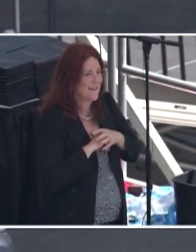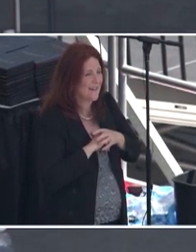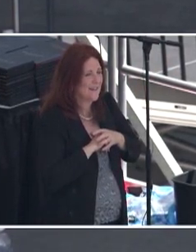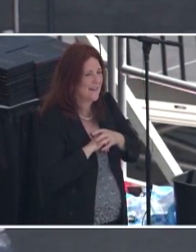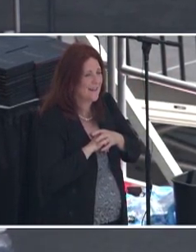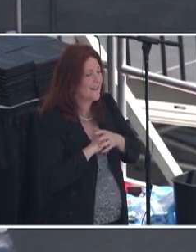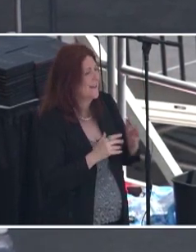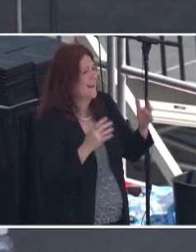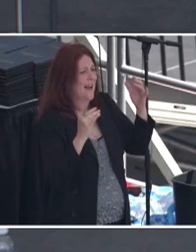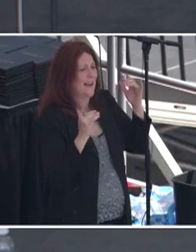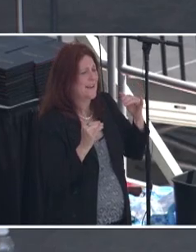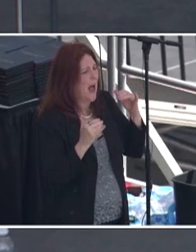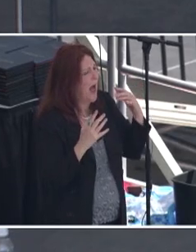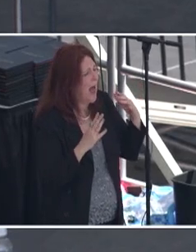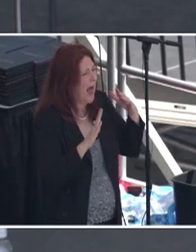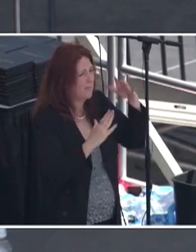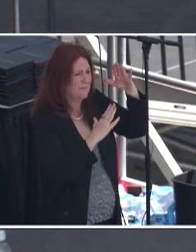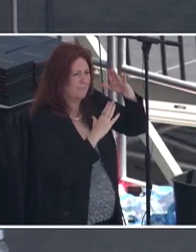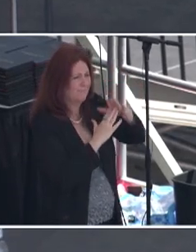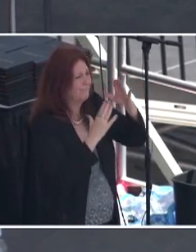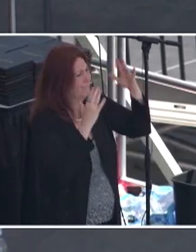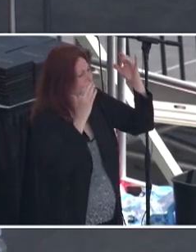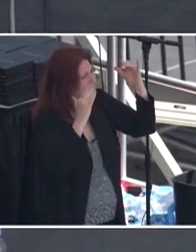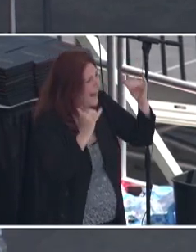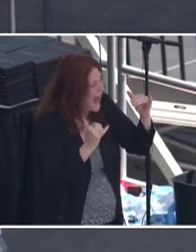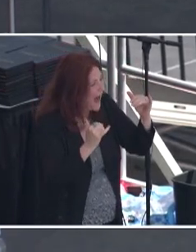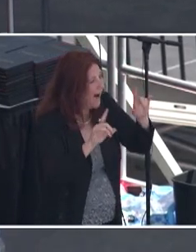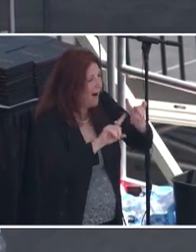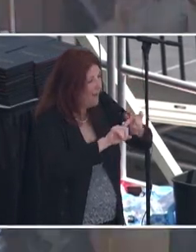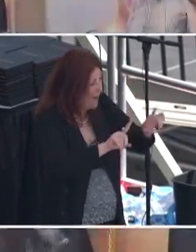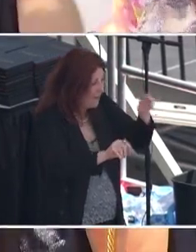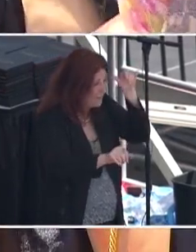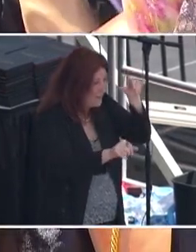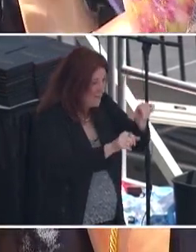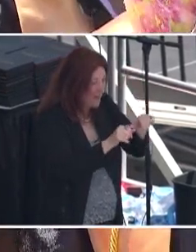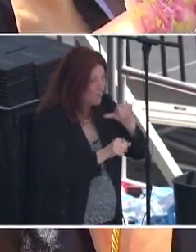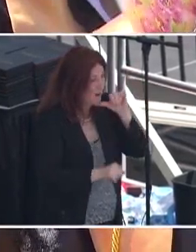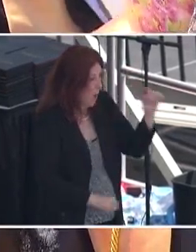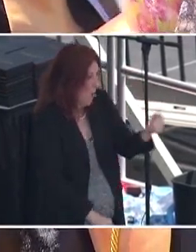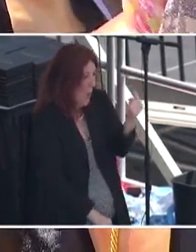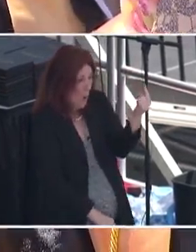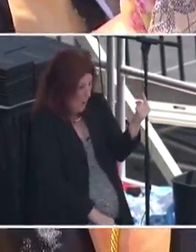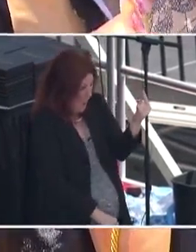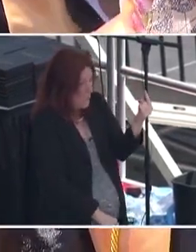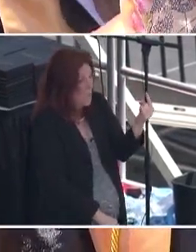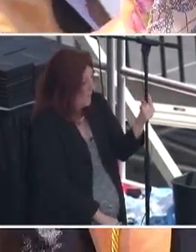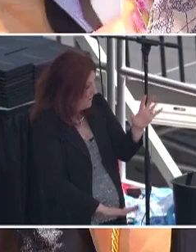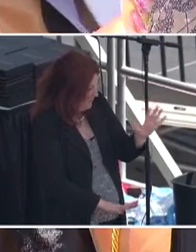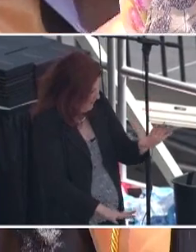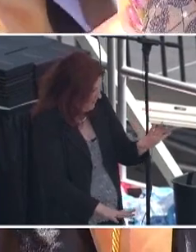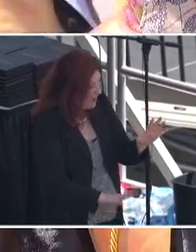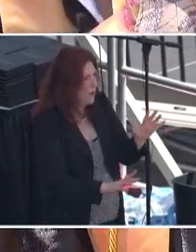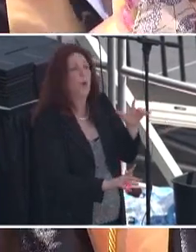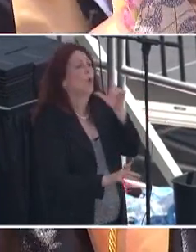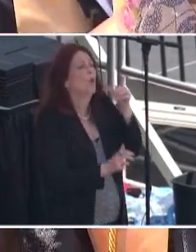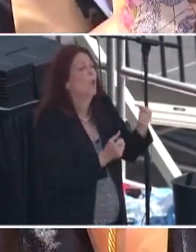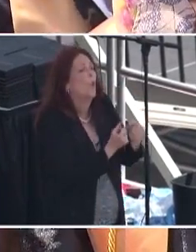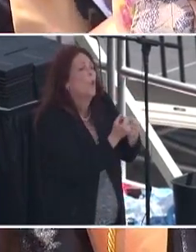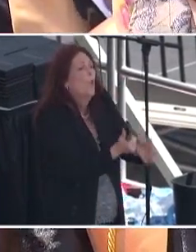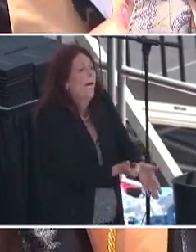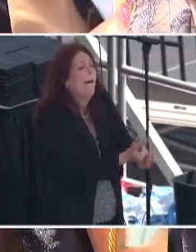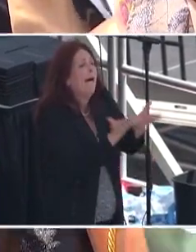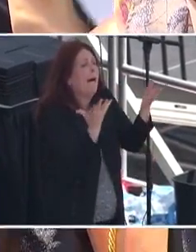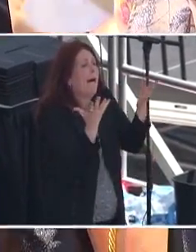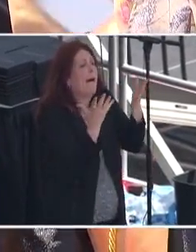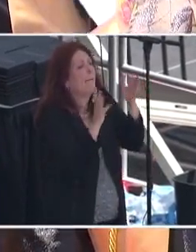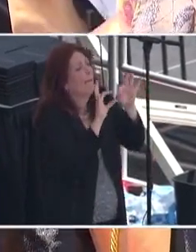you have reached your pinnacle, and of course, you didn't do this alone. Your families and friends were there supporting you along the way.